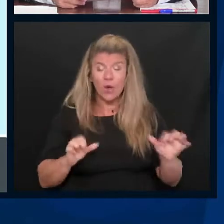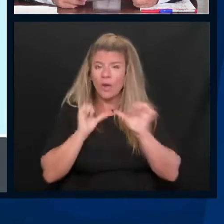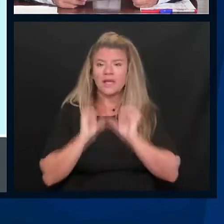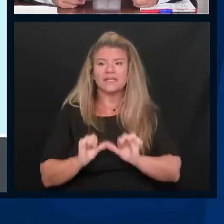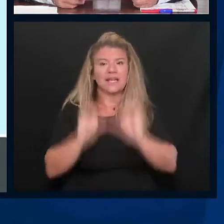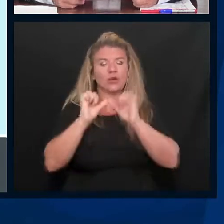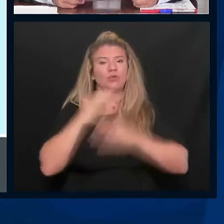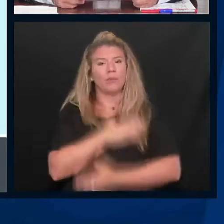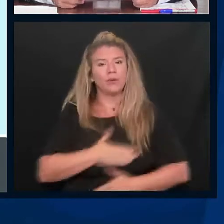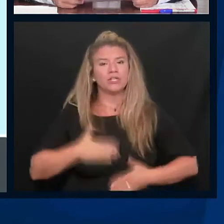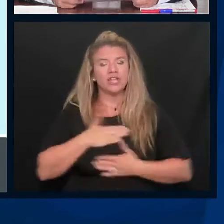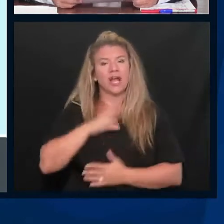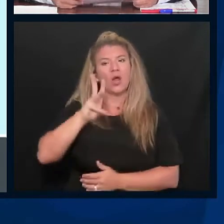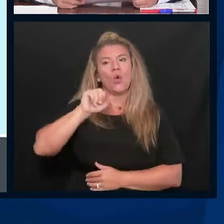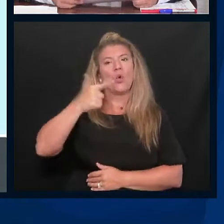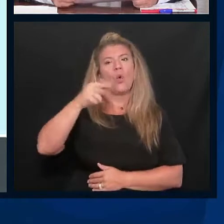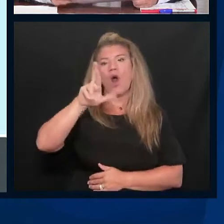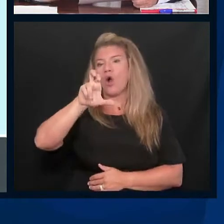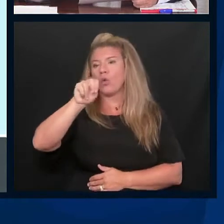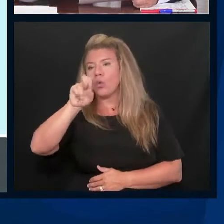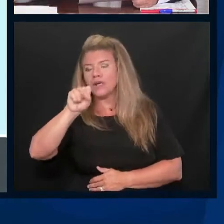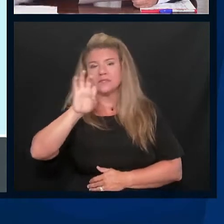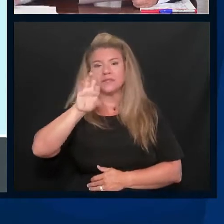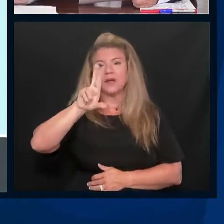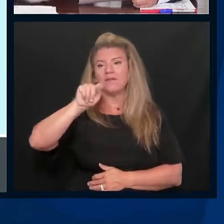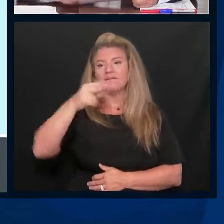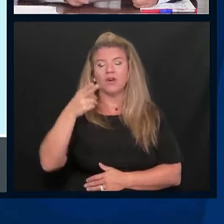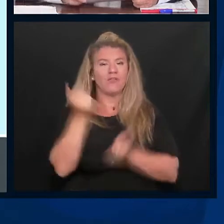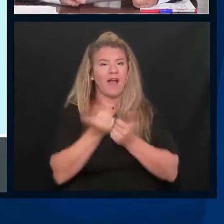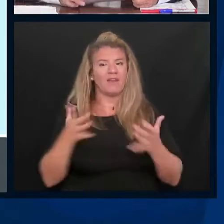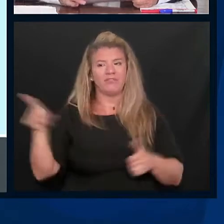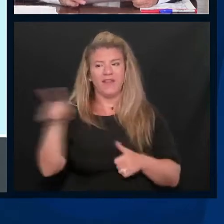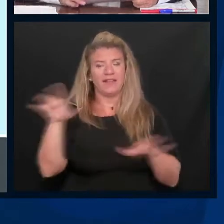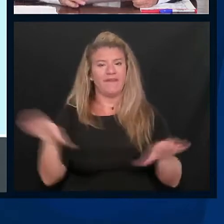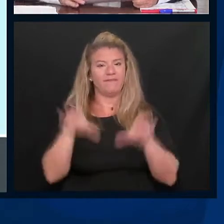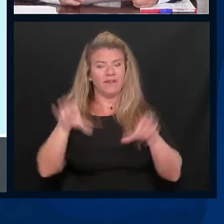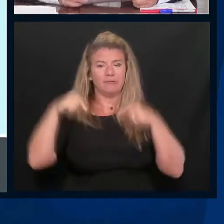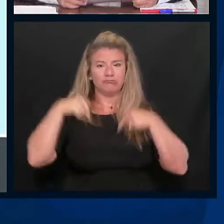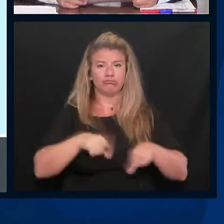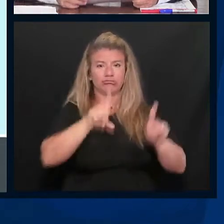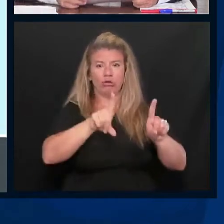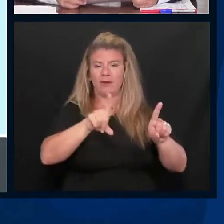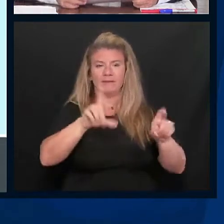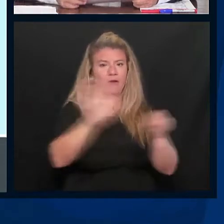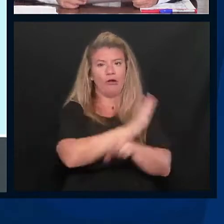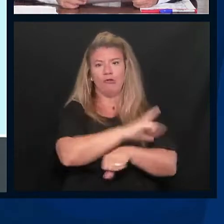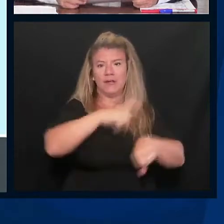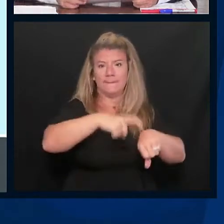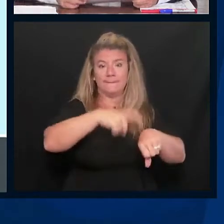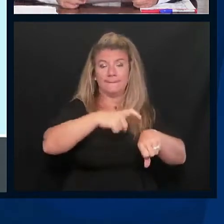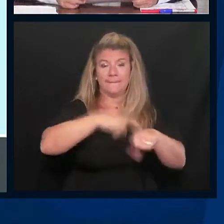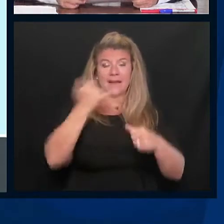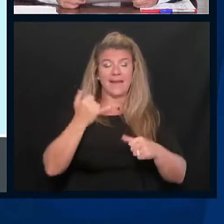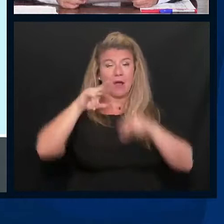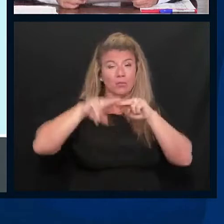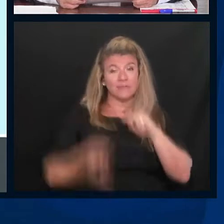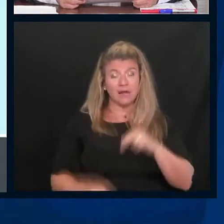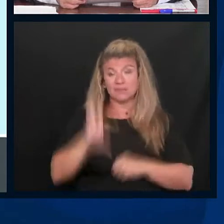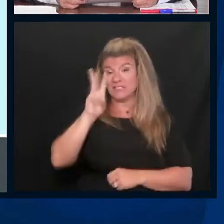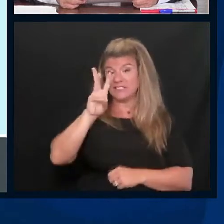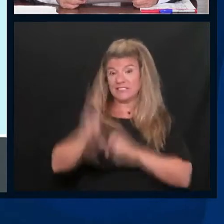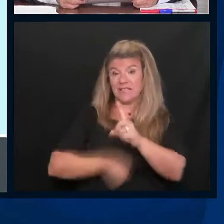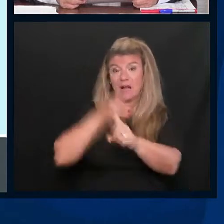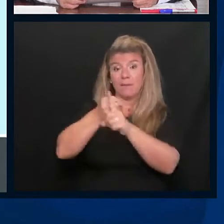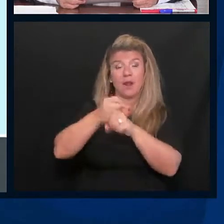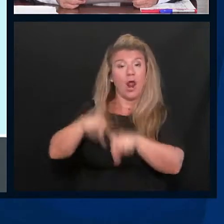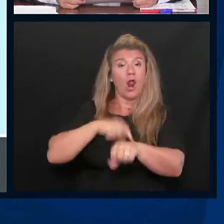to appreciate Walgreens and Fruth for all that they did through this entire deal. We're down to 6 outbreaks in our long-term